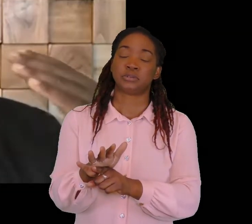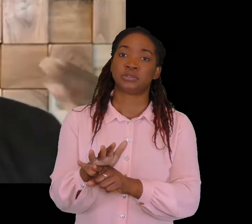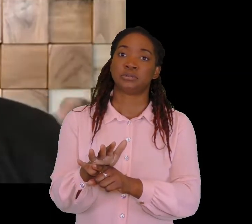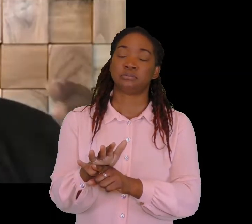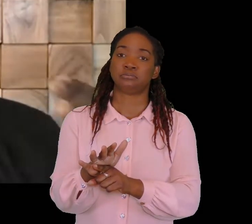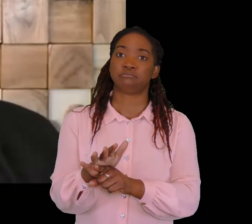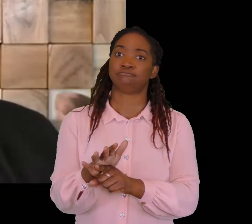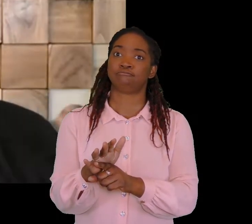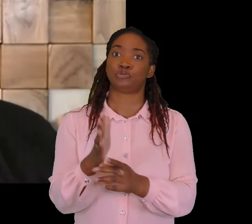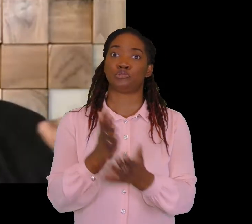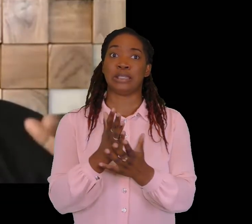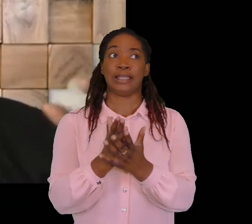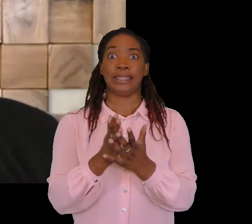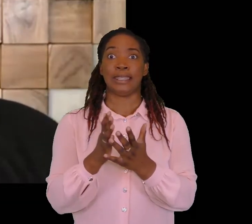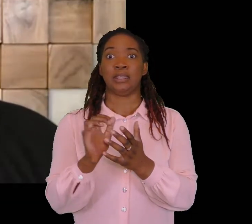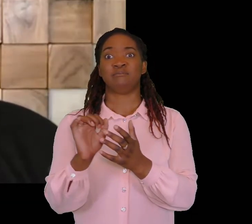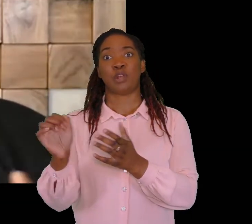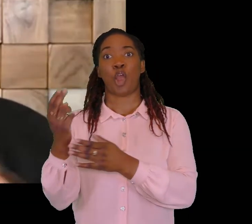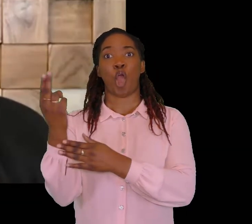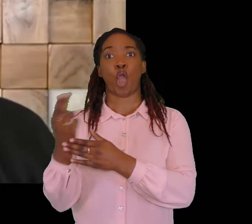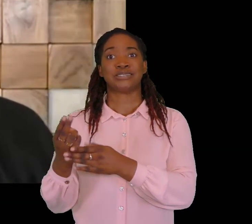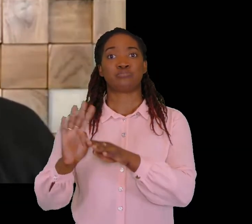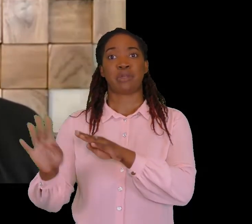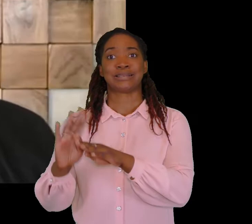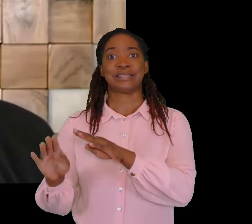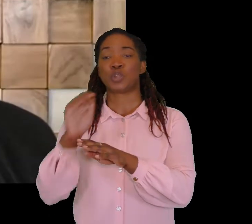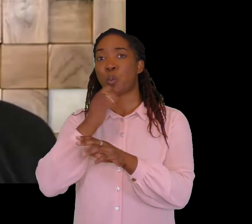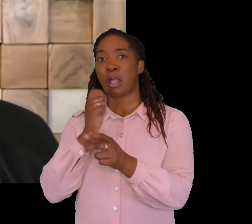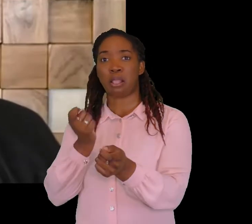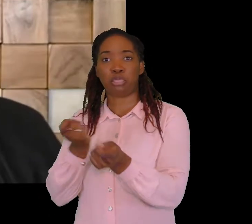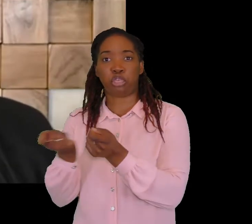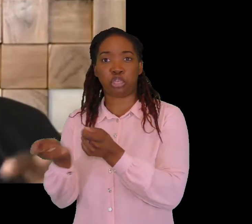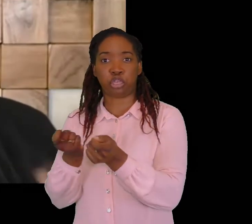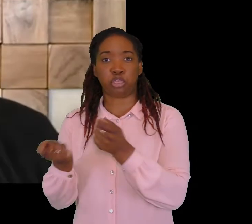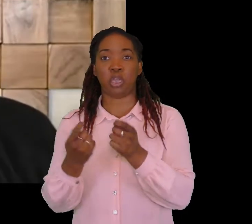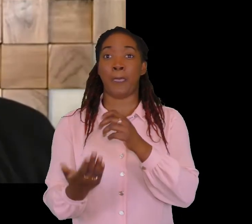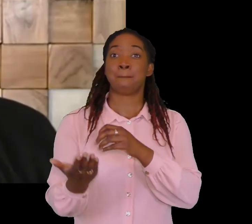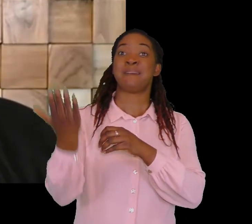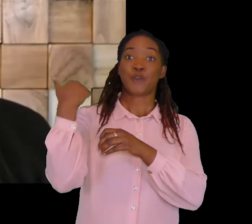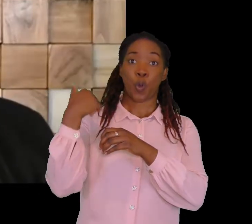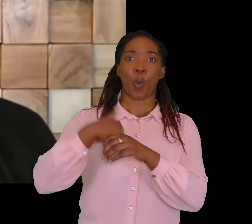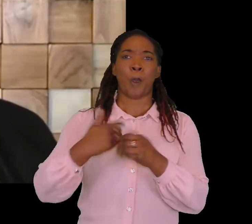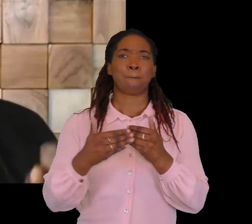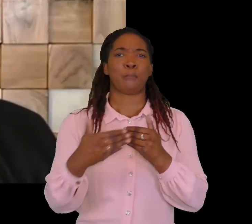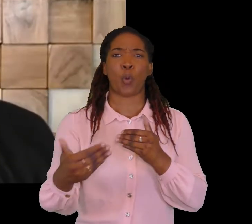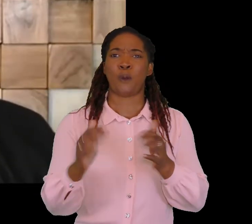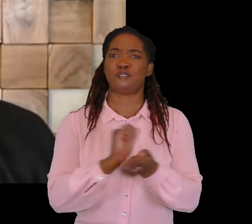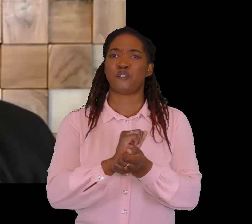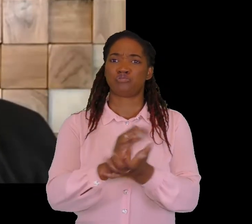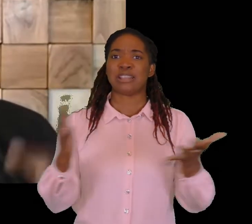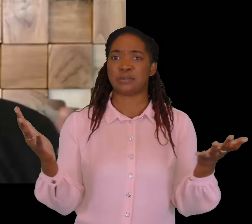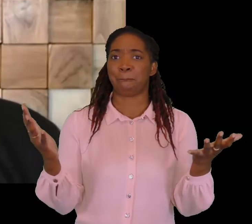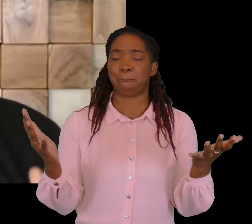it frames artist practices. And looking back at that time when there was a much more freedom, I love doing your presentations because it was a sense